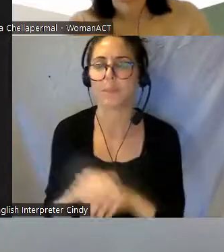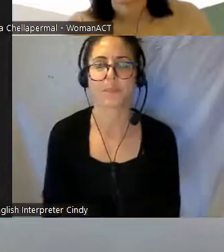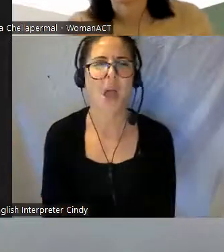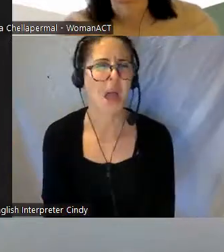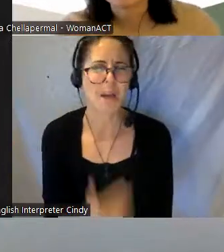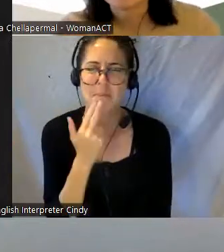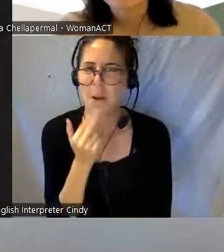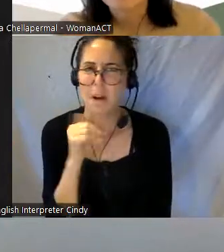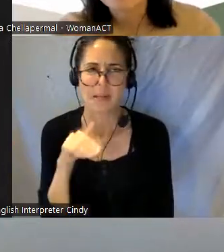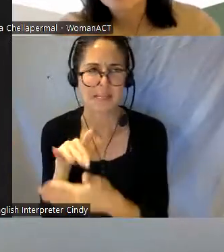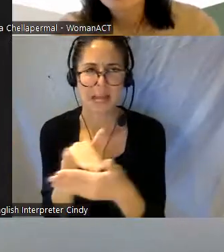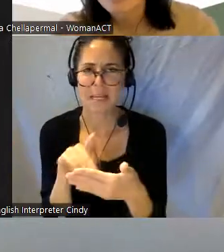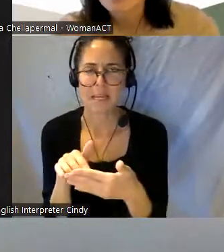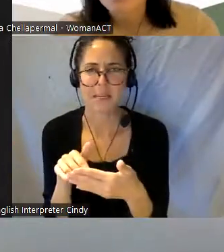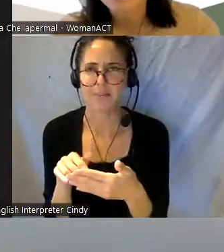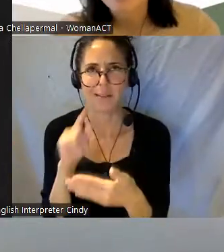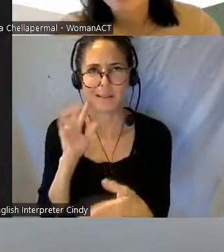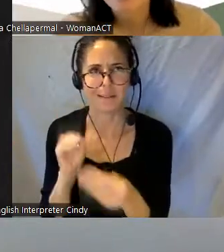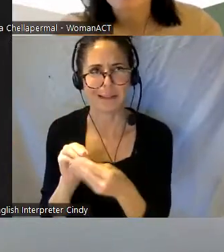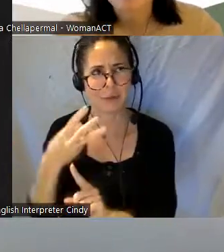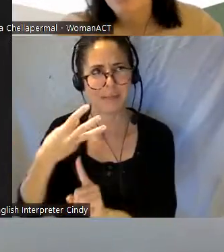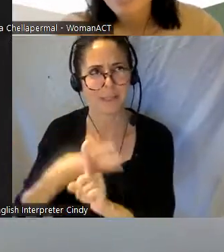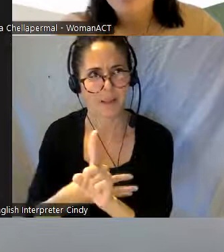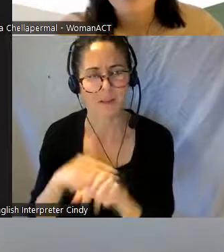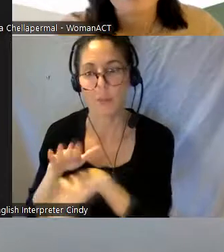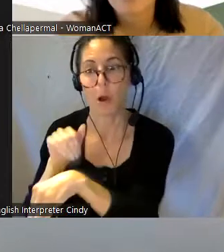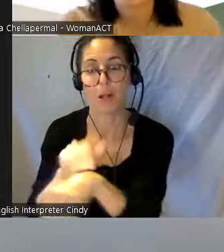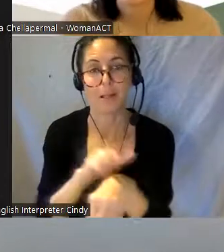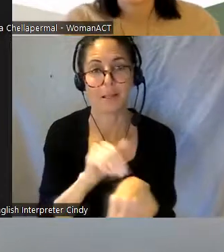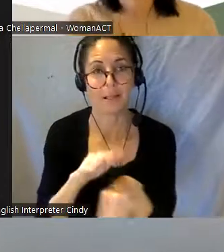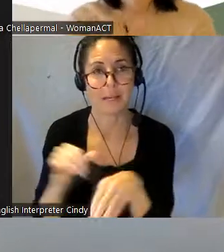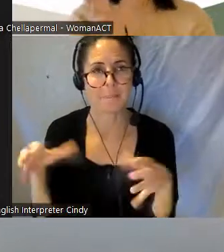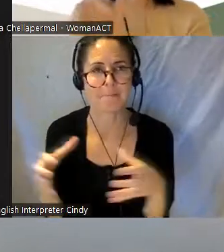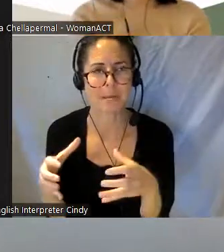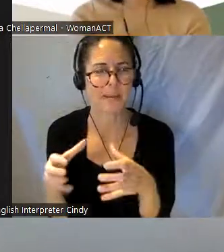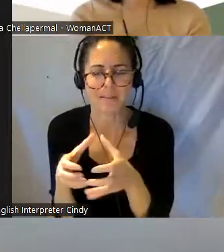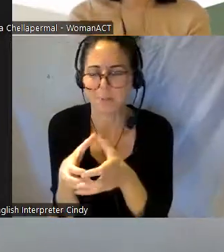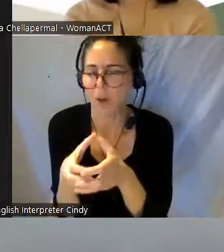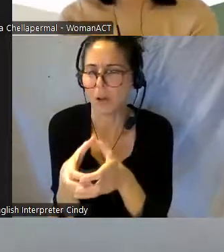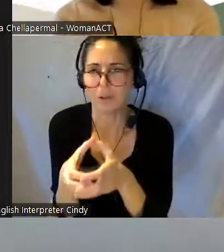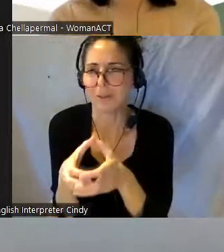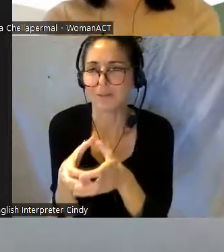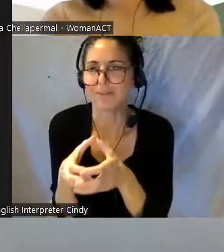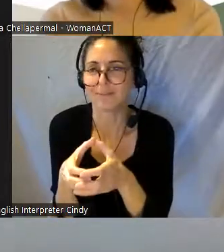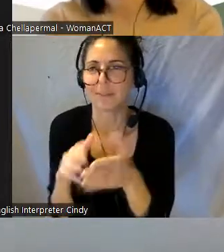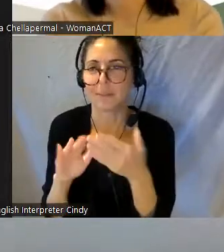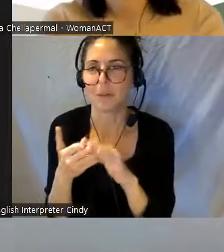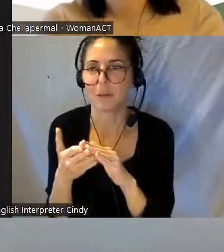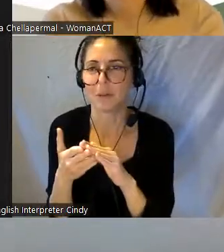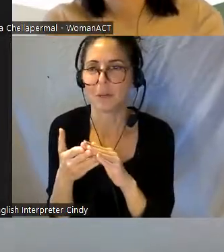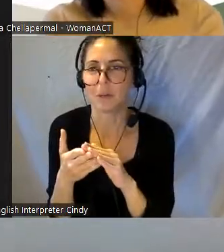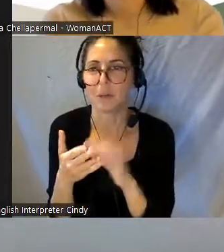scale study. We're only in the 6 months that we tried to engage participants, because it's a very niche community of people. We